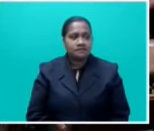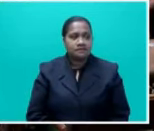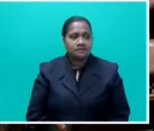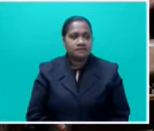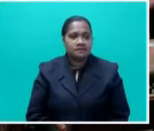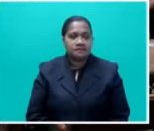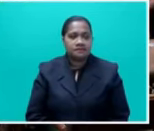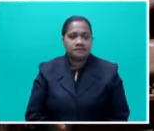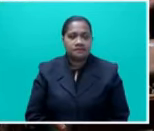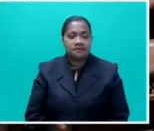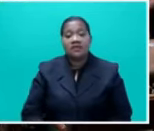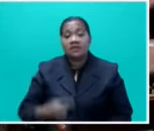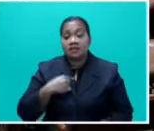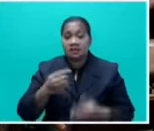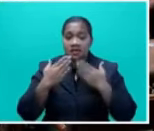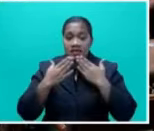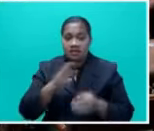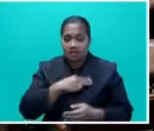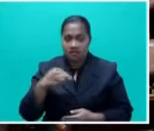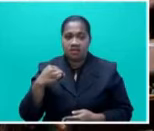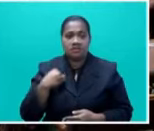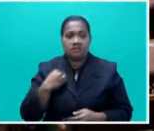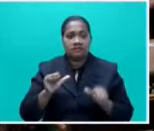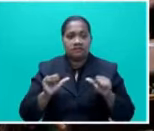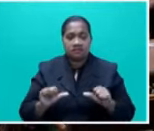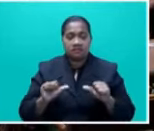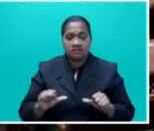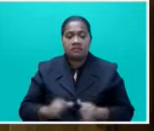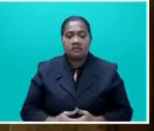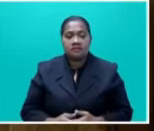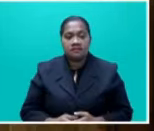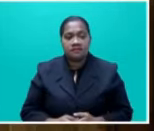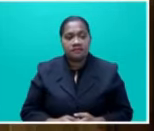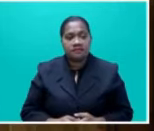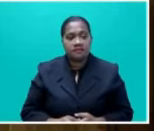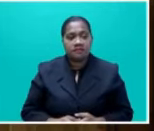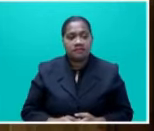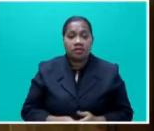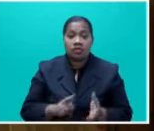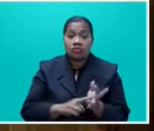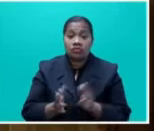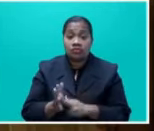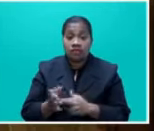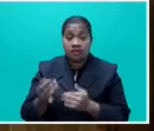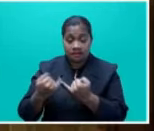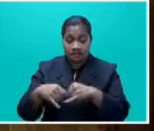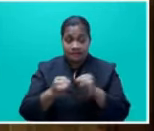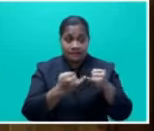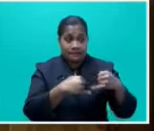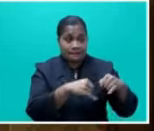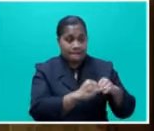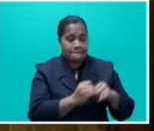I thank the Minister for Defence, National Security and Policing, Rural and Maritime Development and Disaster Management, the